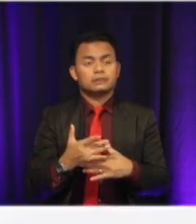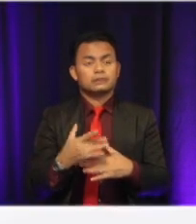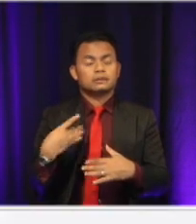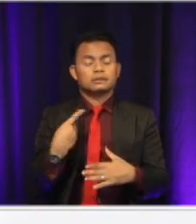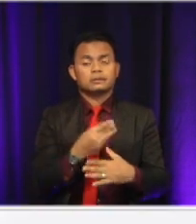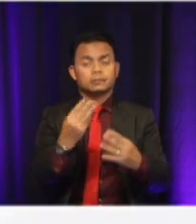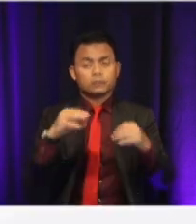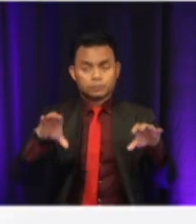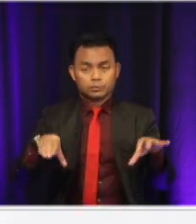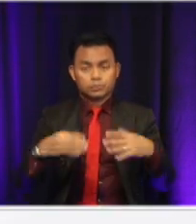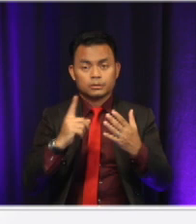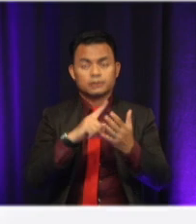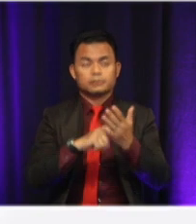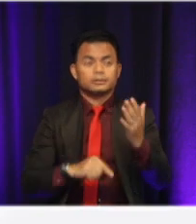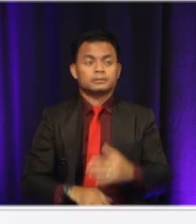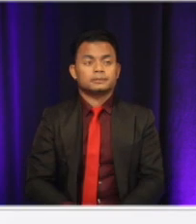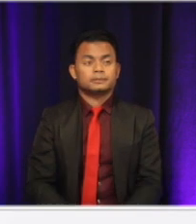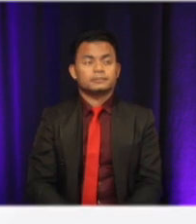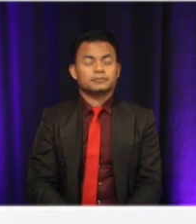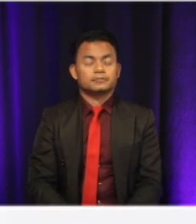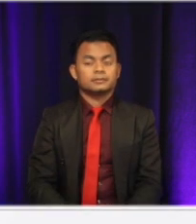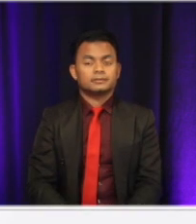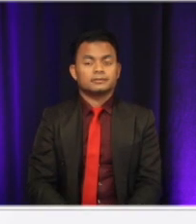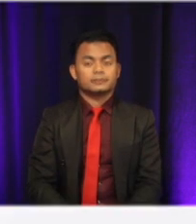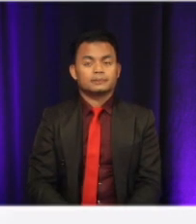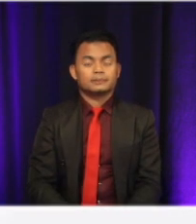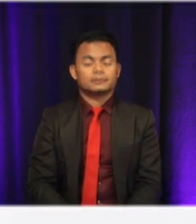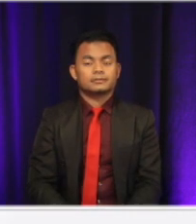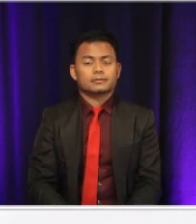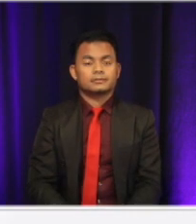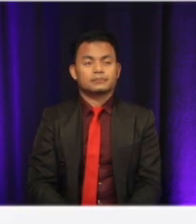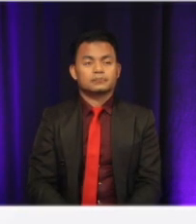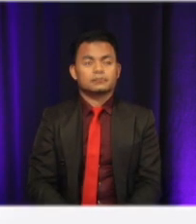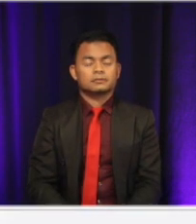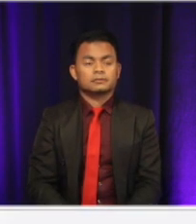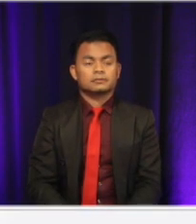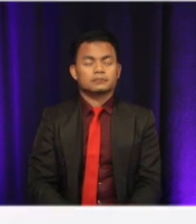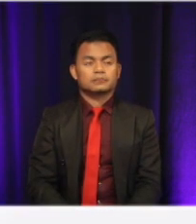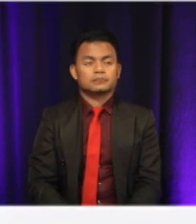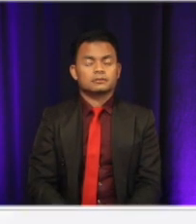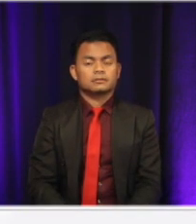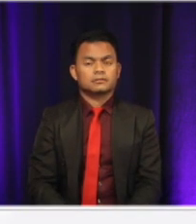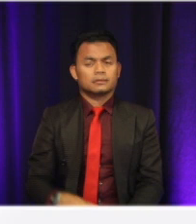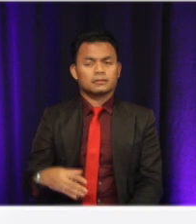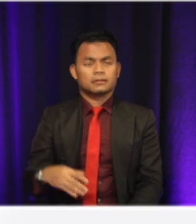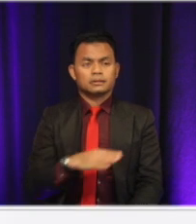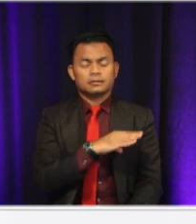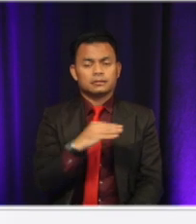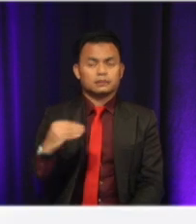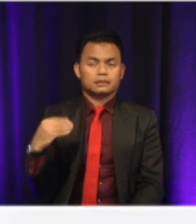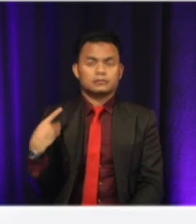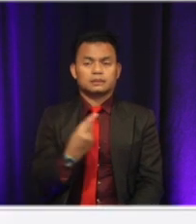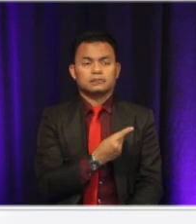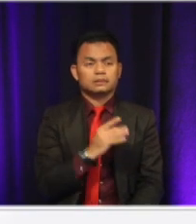content points are. And I would put content 1, she's clearly dissatisfied. I would put